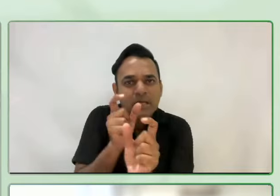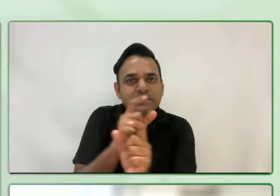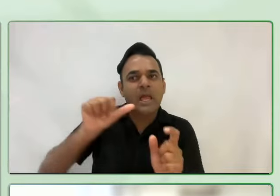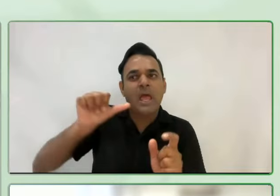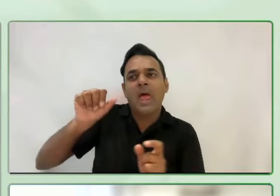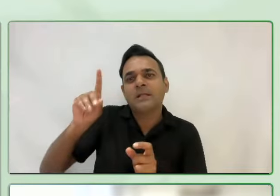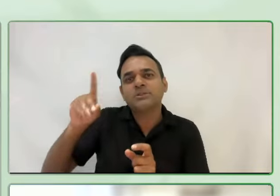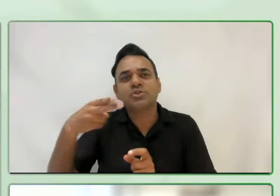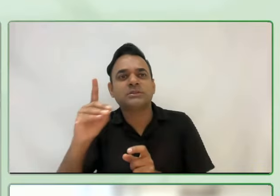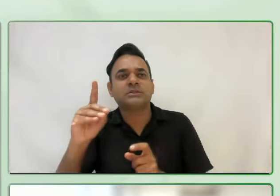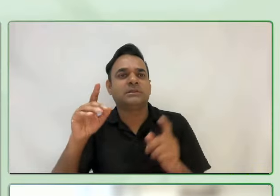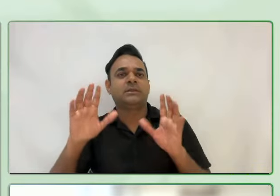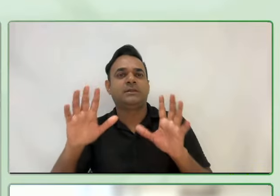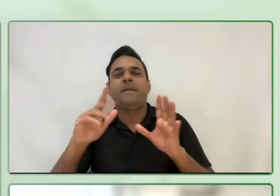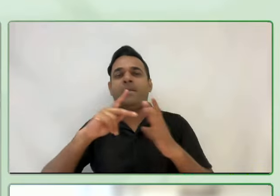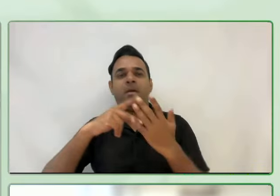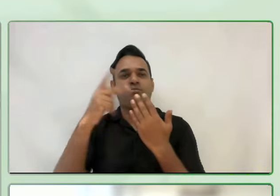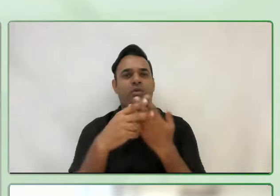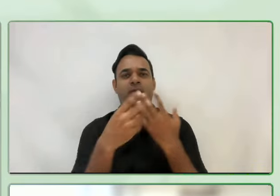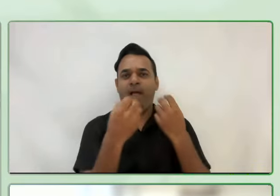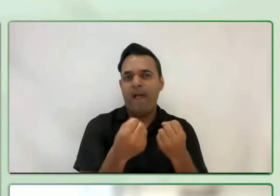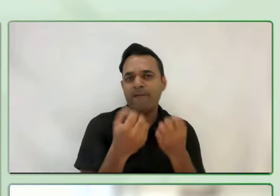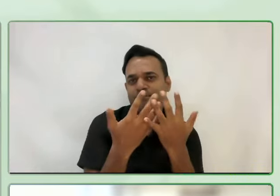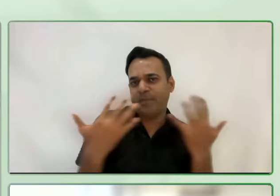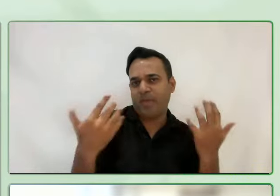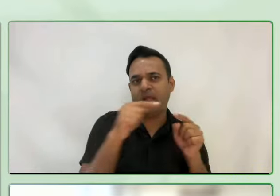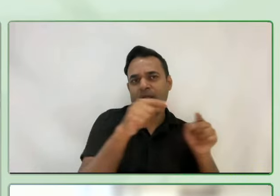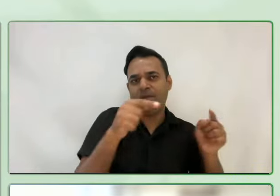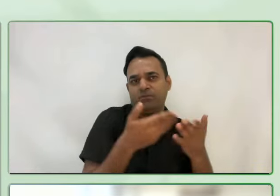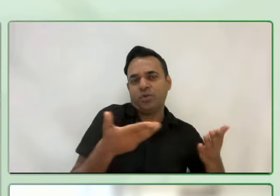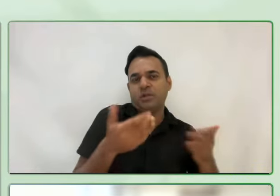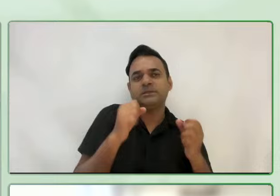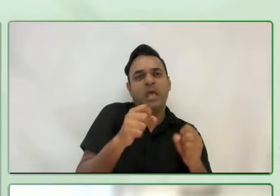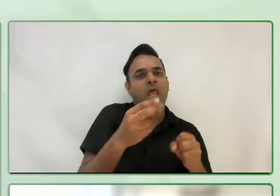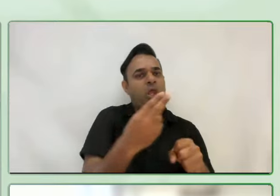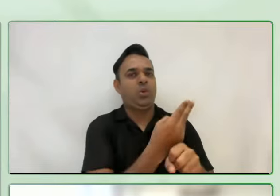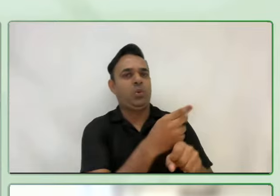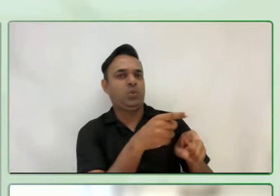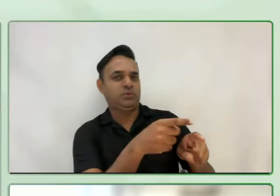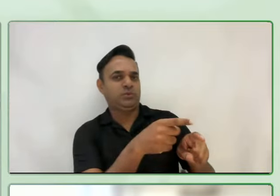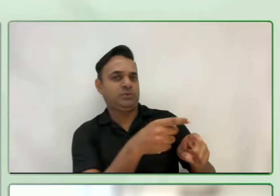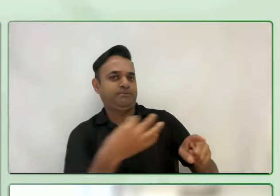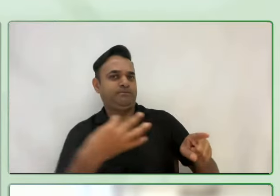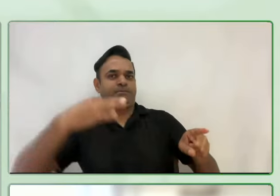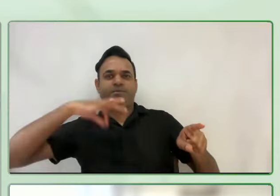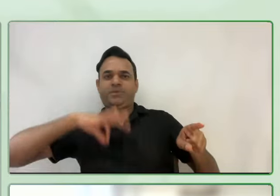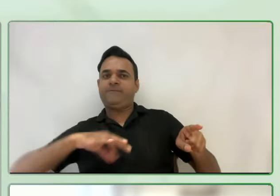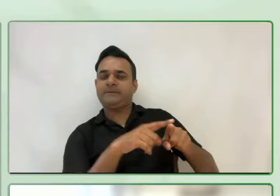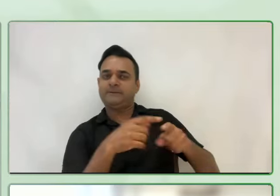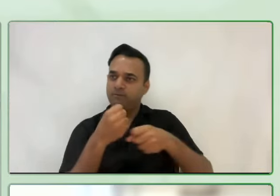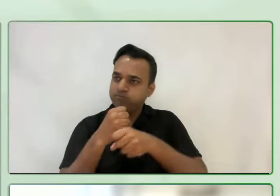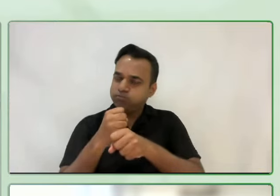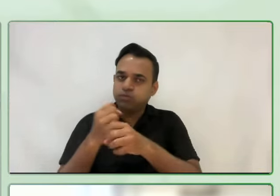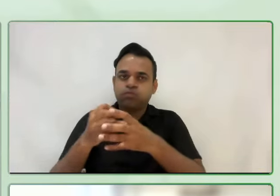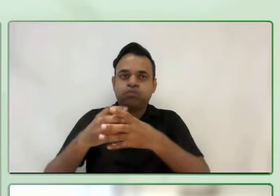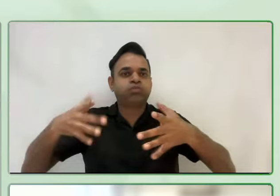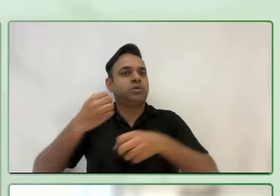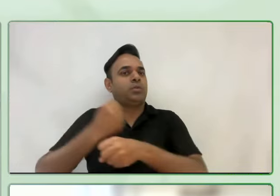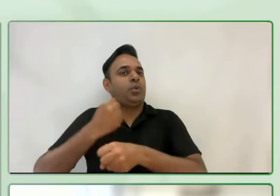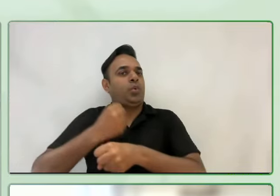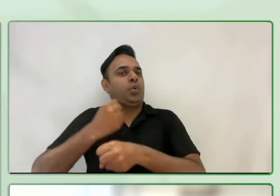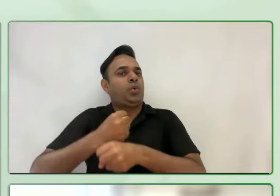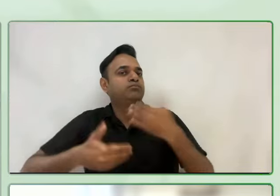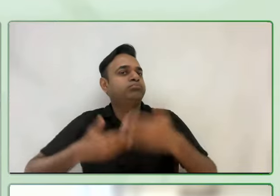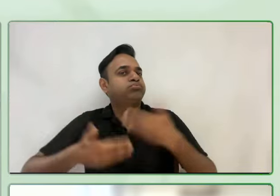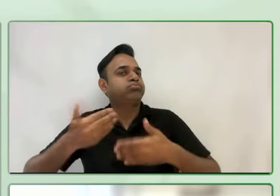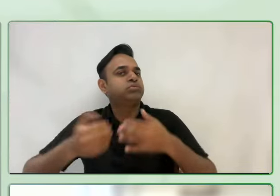So introduction of these programs would benefit a lot of other people, and they are benefiting a lot of people. But for us, the process